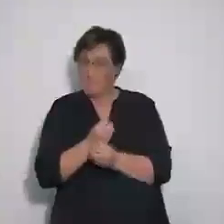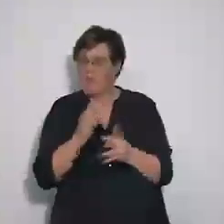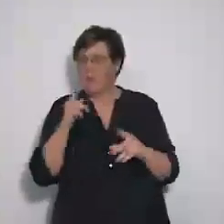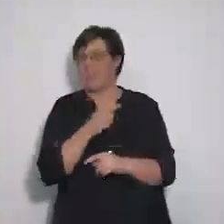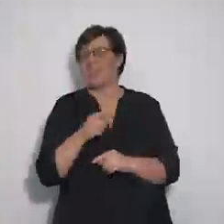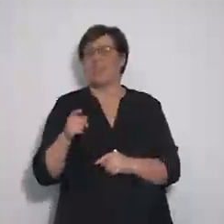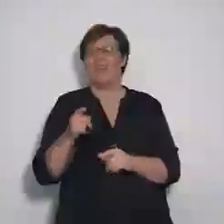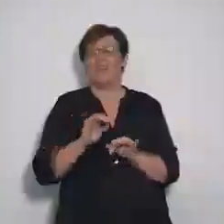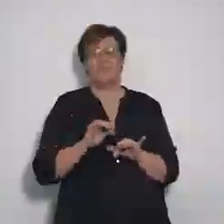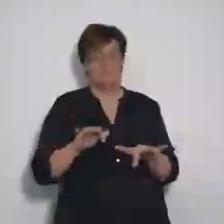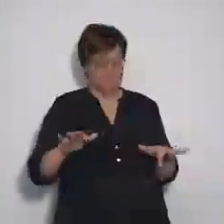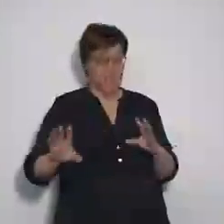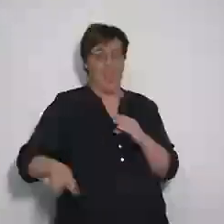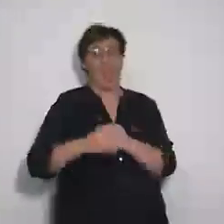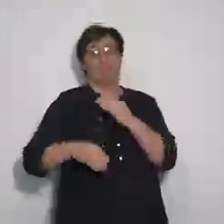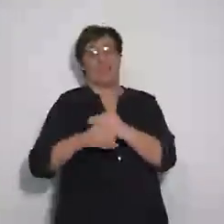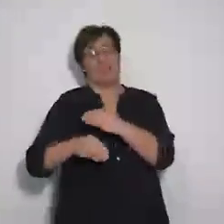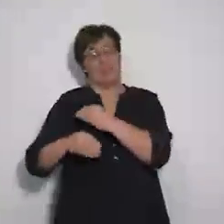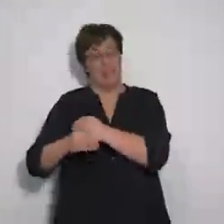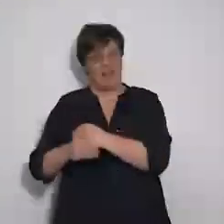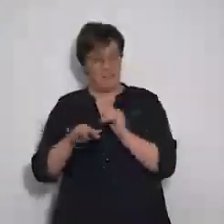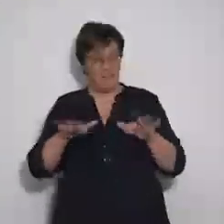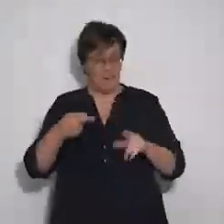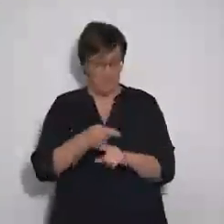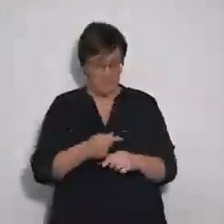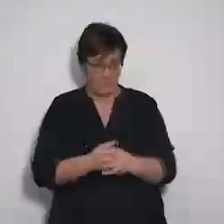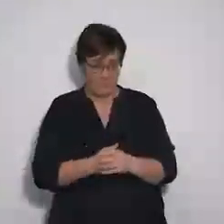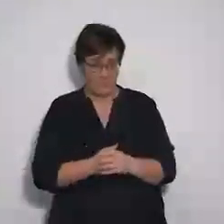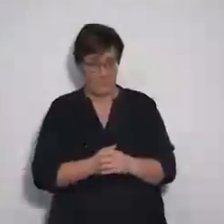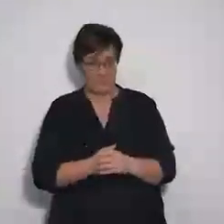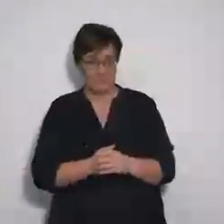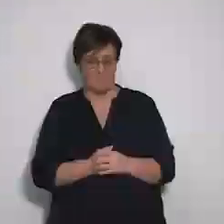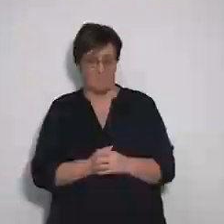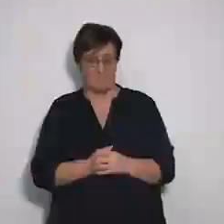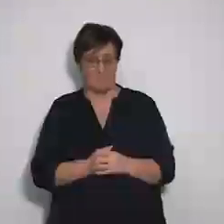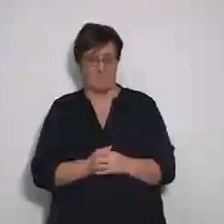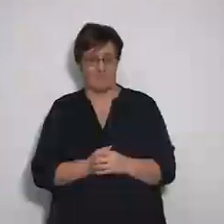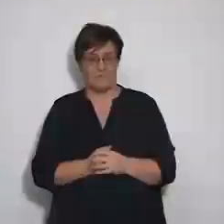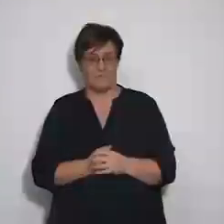many bacteria are being added to our population.